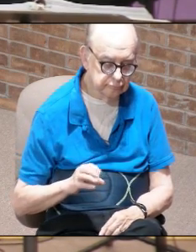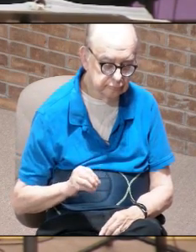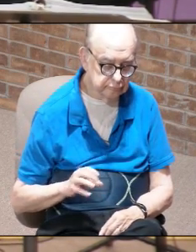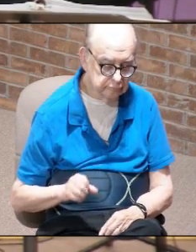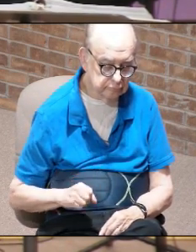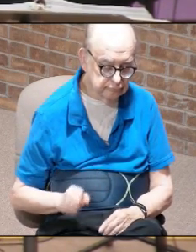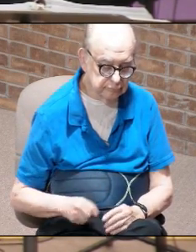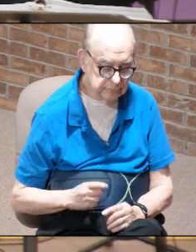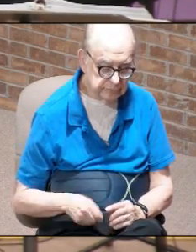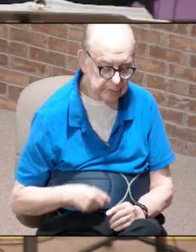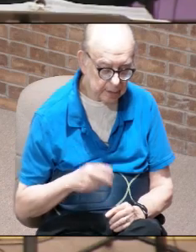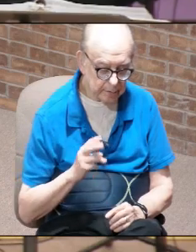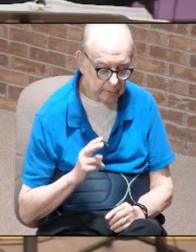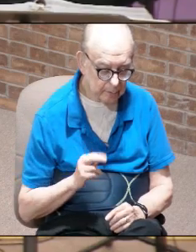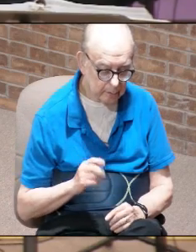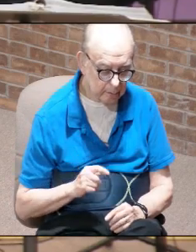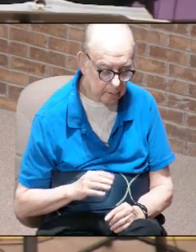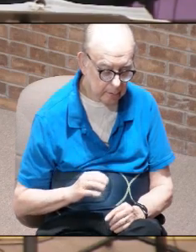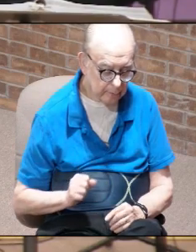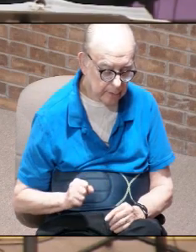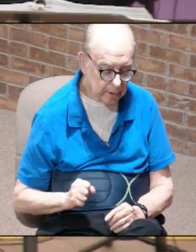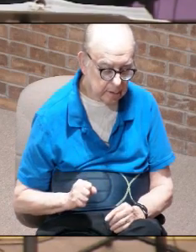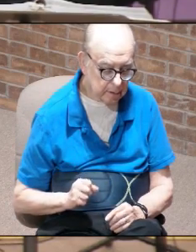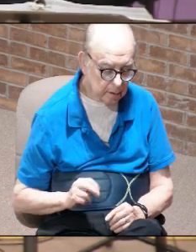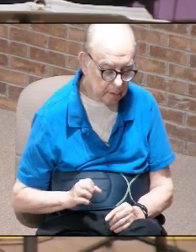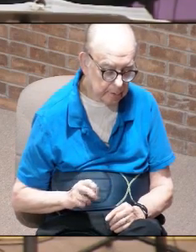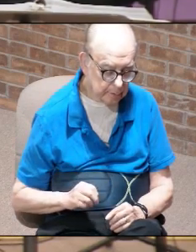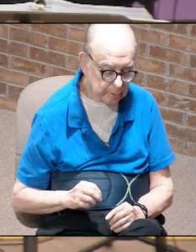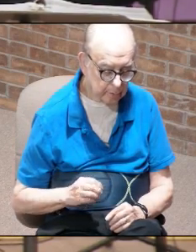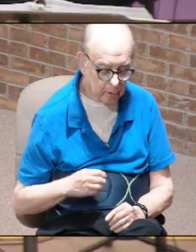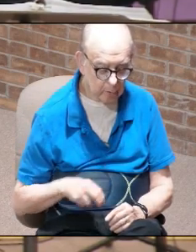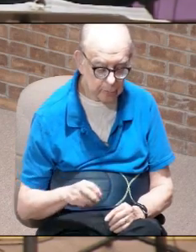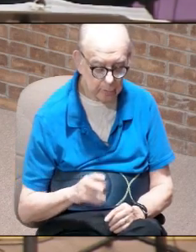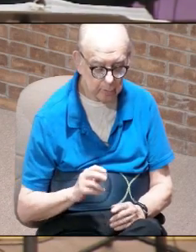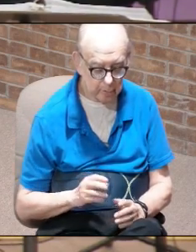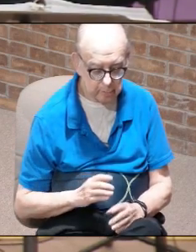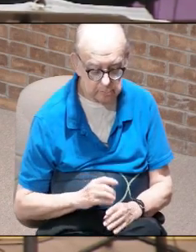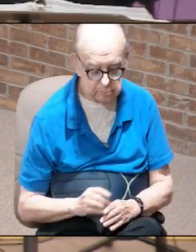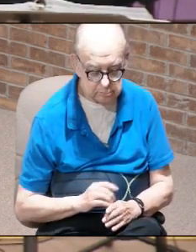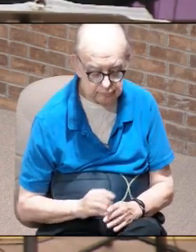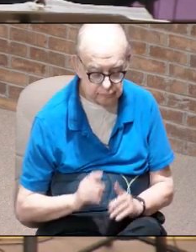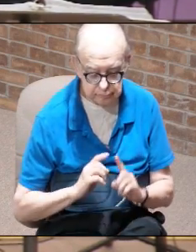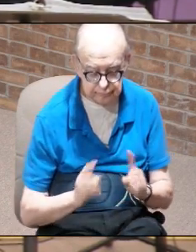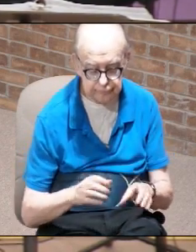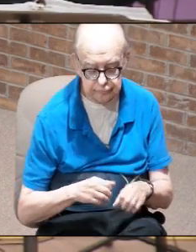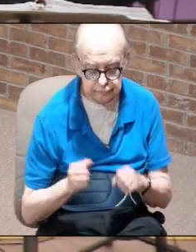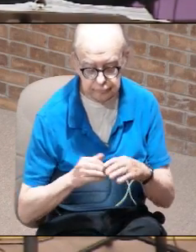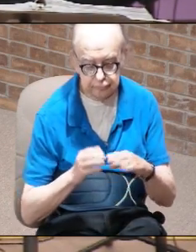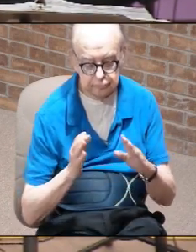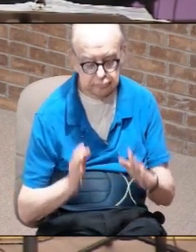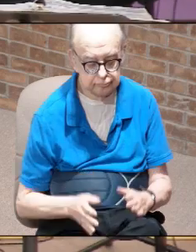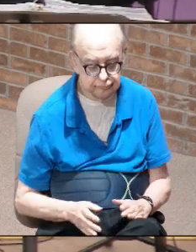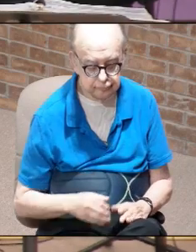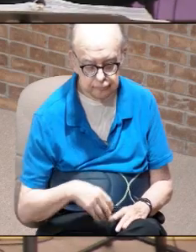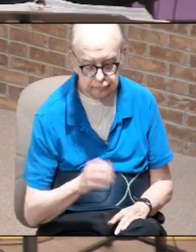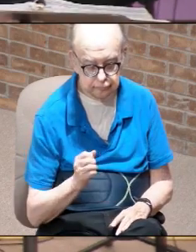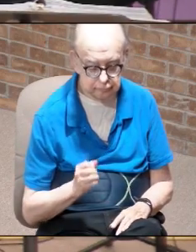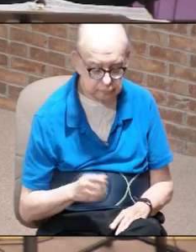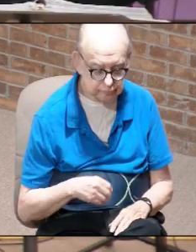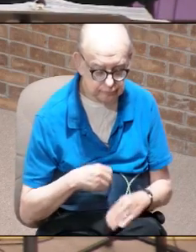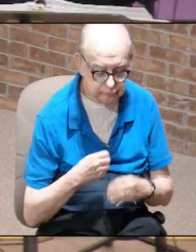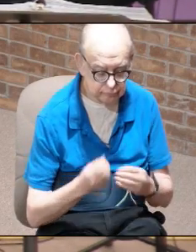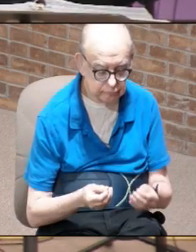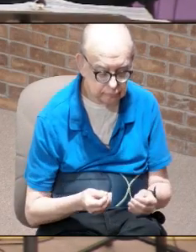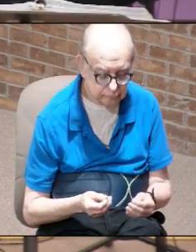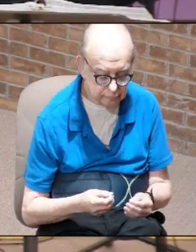was about Vietnam. It's called Tour Duty. And these guys were going to take a hill. And they took the hill and they'd give it